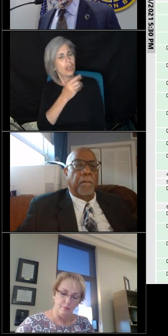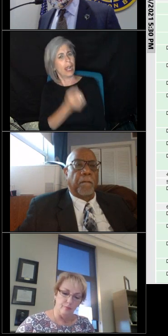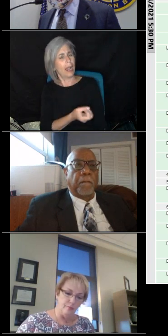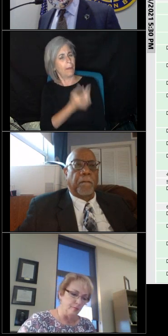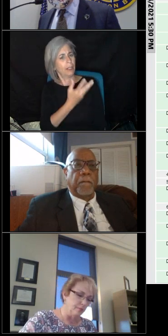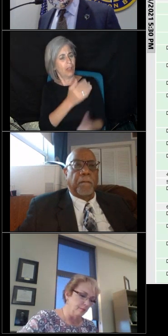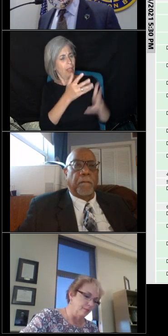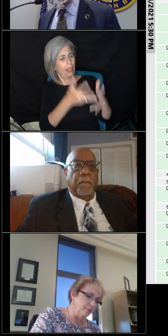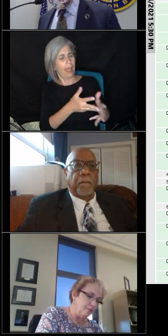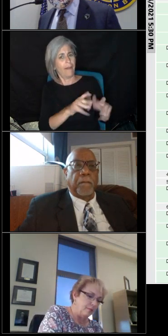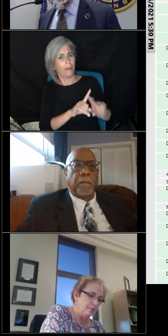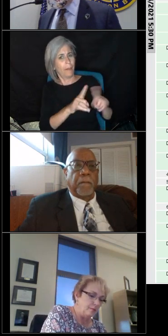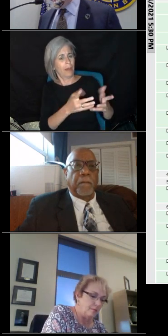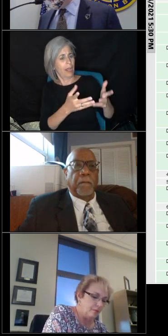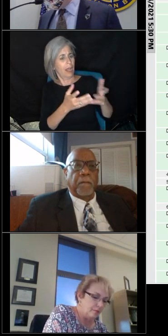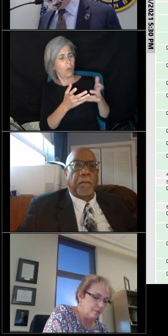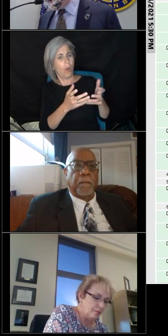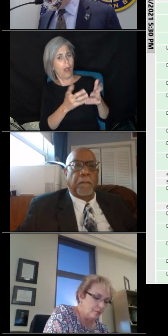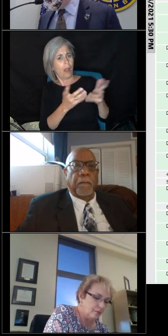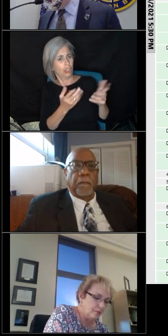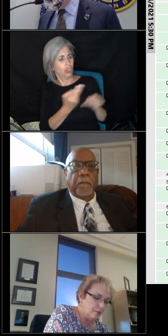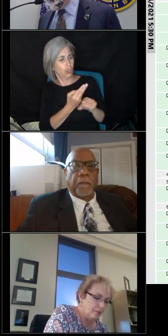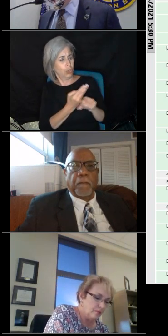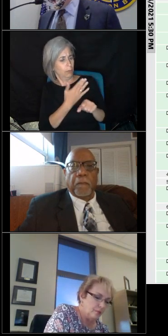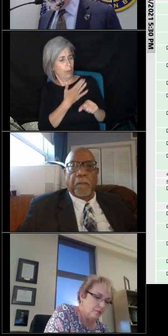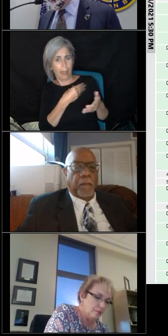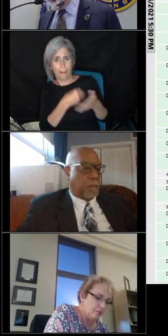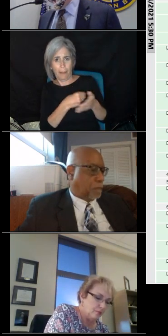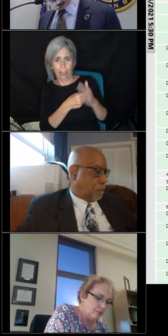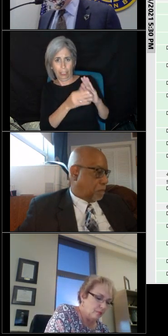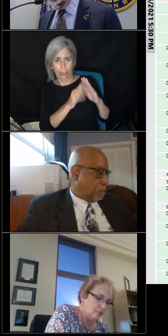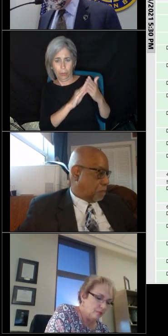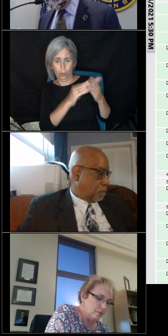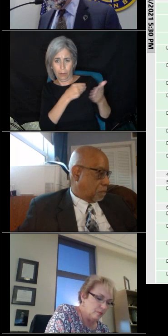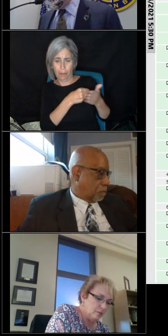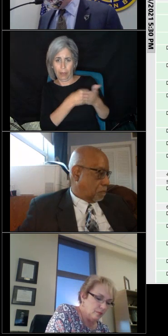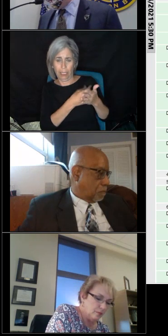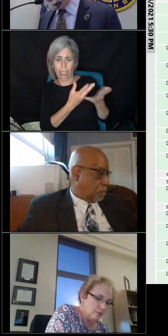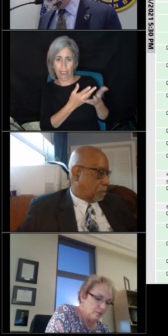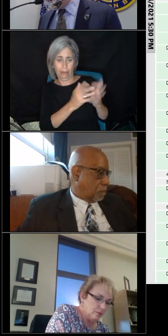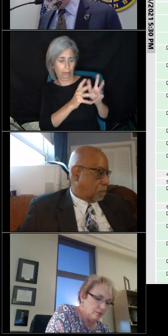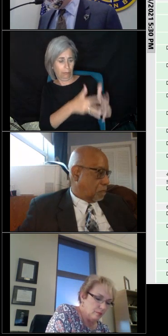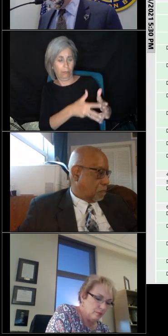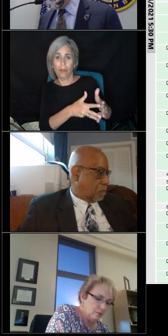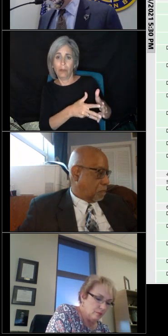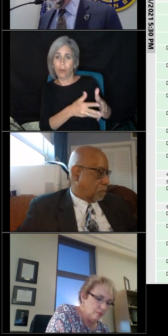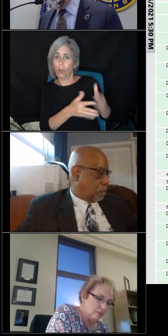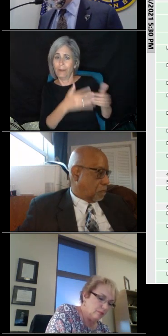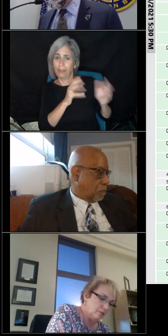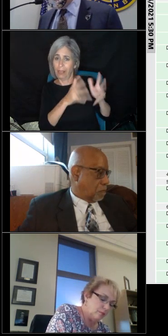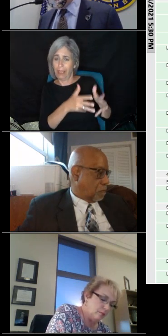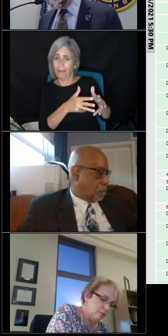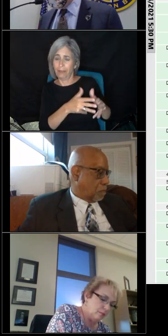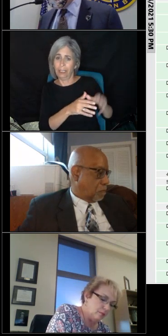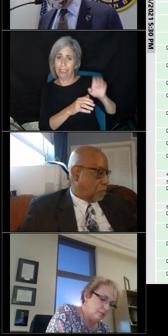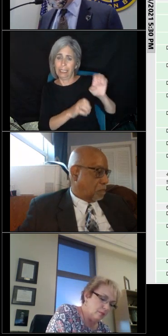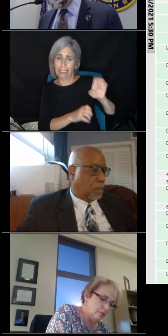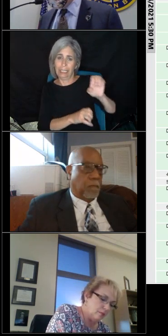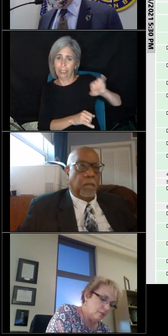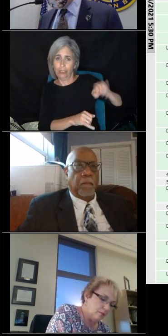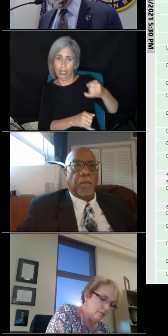left over either, but I would also like to portray or convey the remainder of my funds as well to the EJS